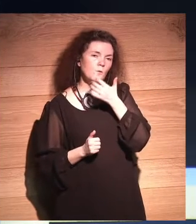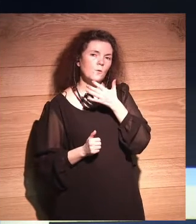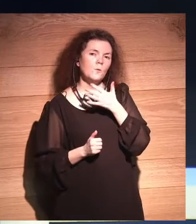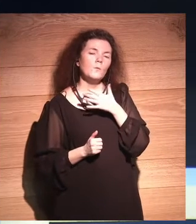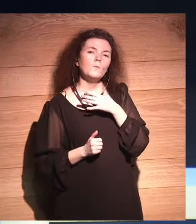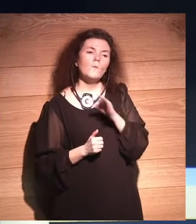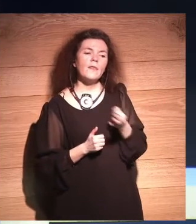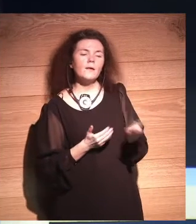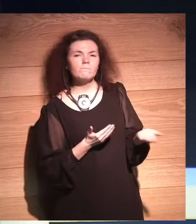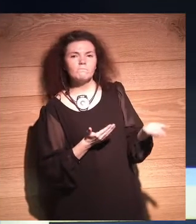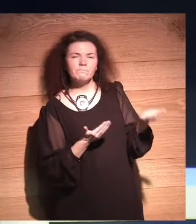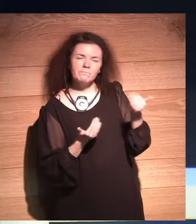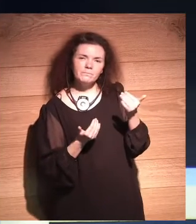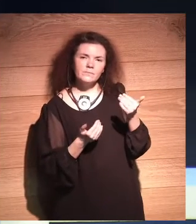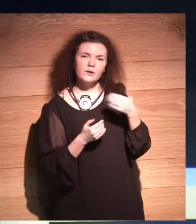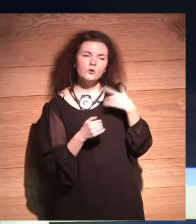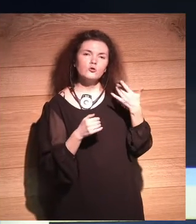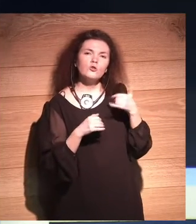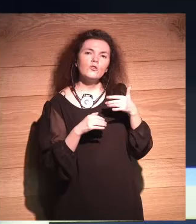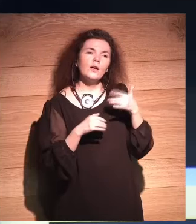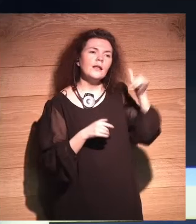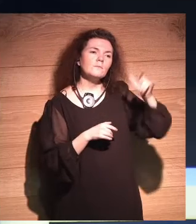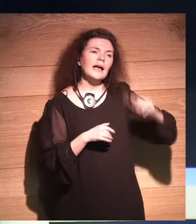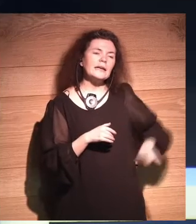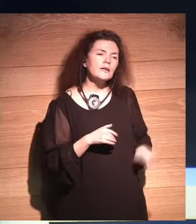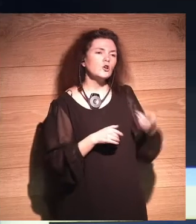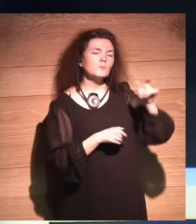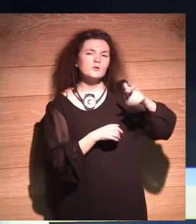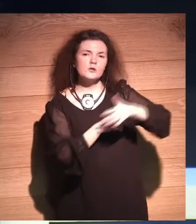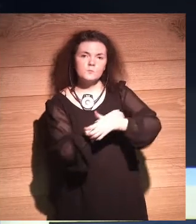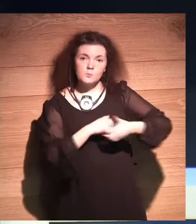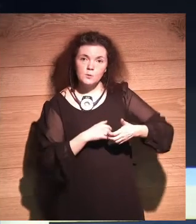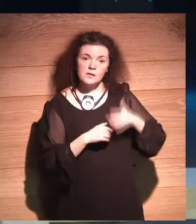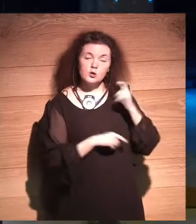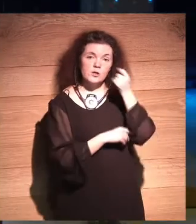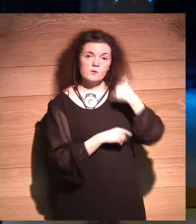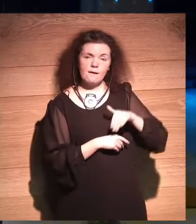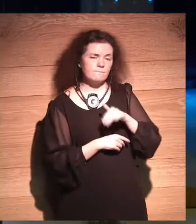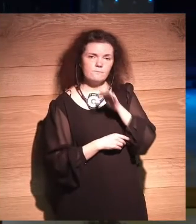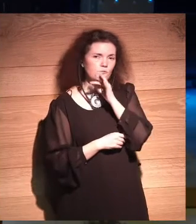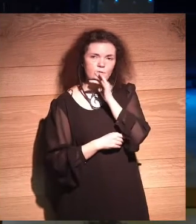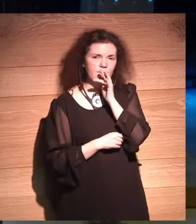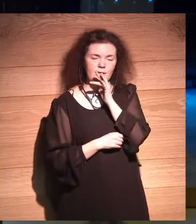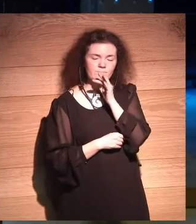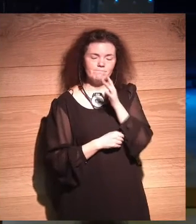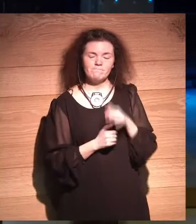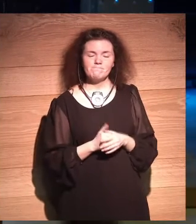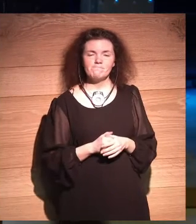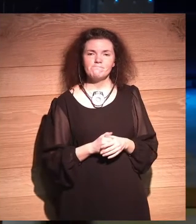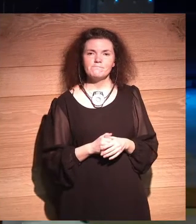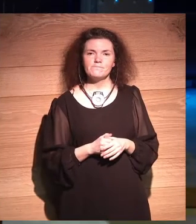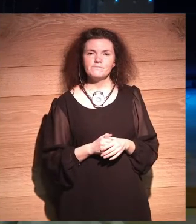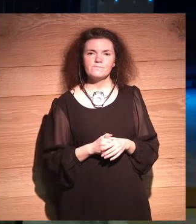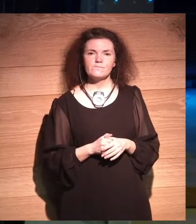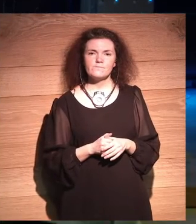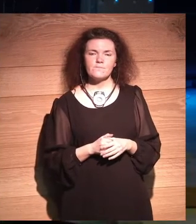experiments. Is there a lot of it yet? Not yet. Claro, no, pero efectivamente es muy interesante porque si hay un sesgo.